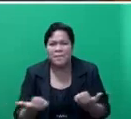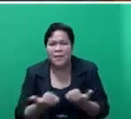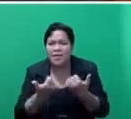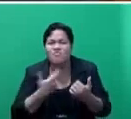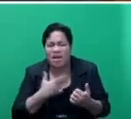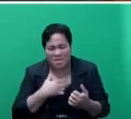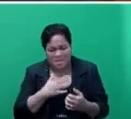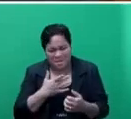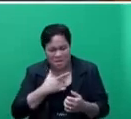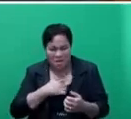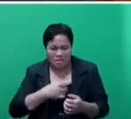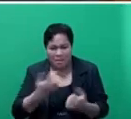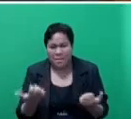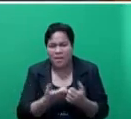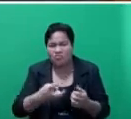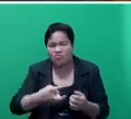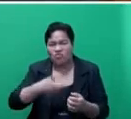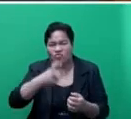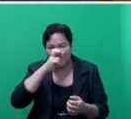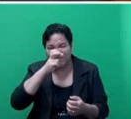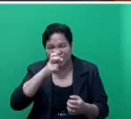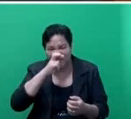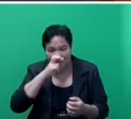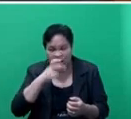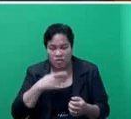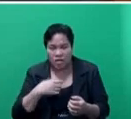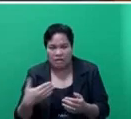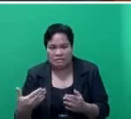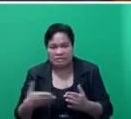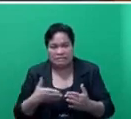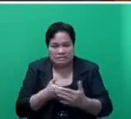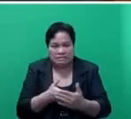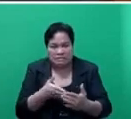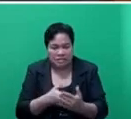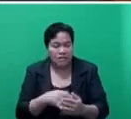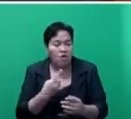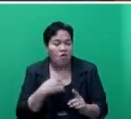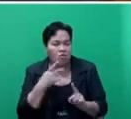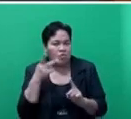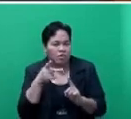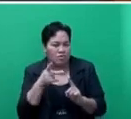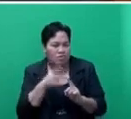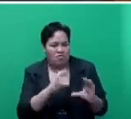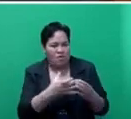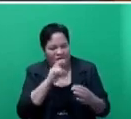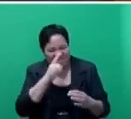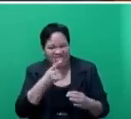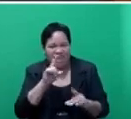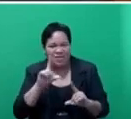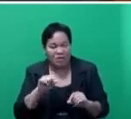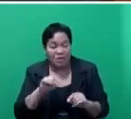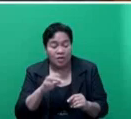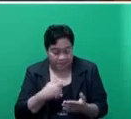restrictions, as we have today, affecting the work of the political parties. Let me just say